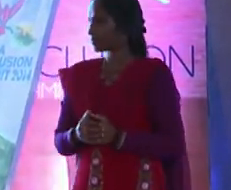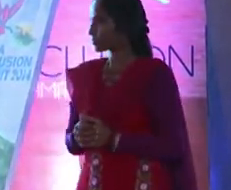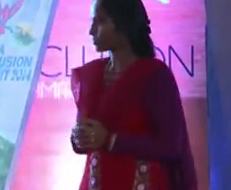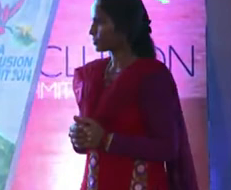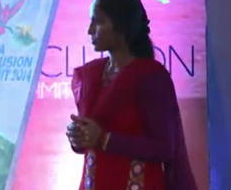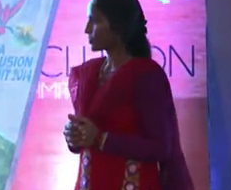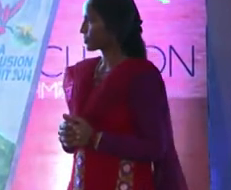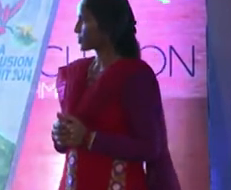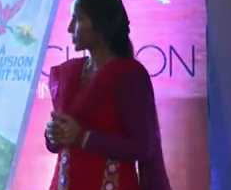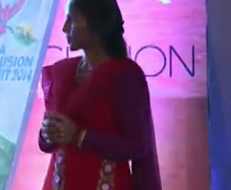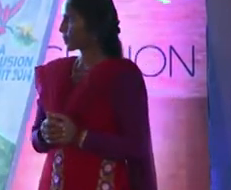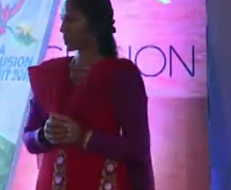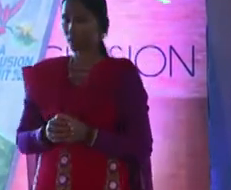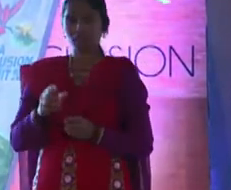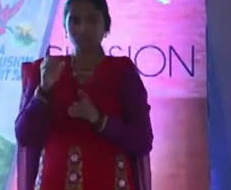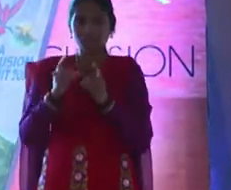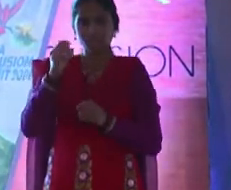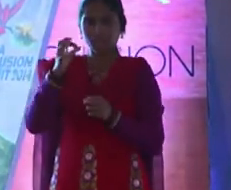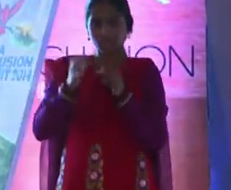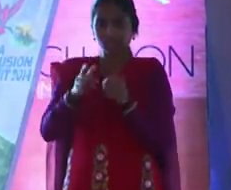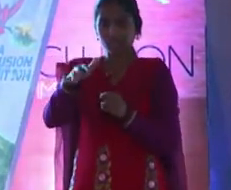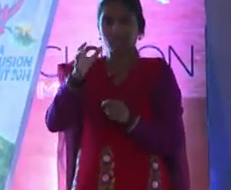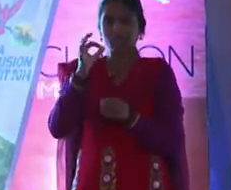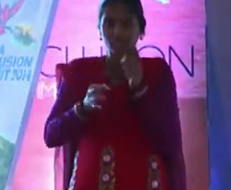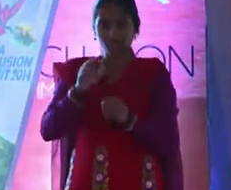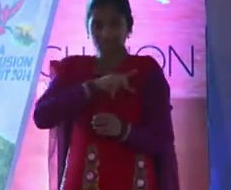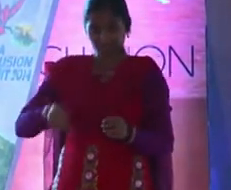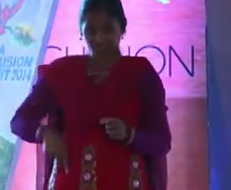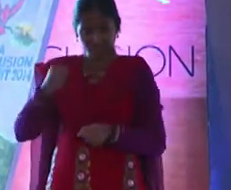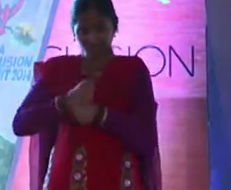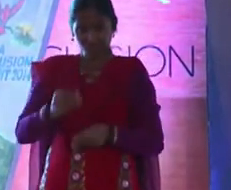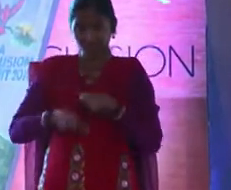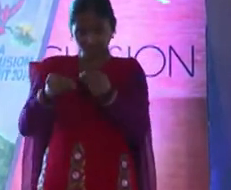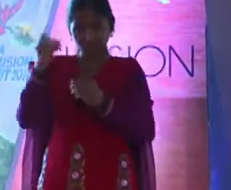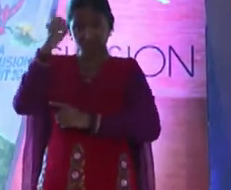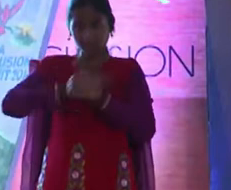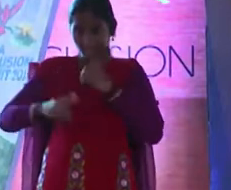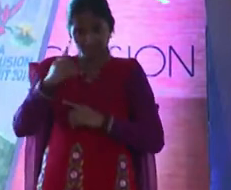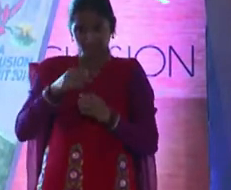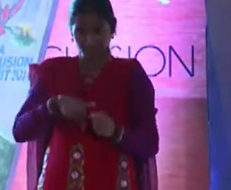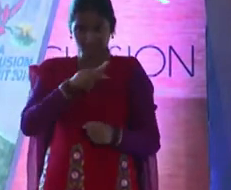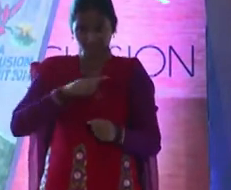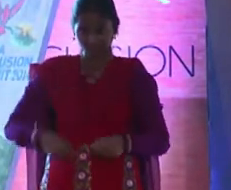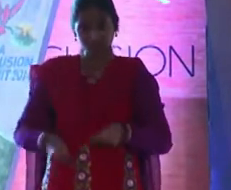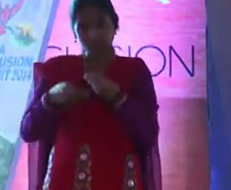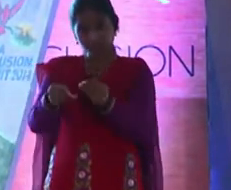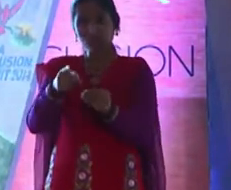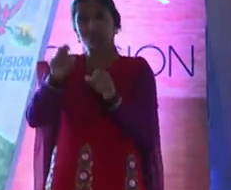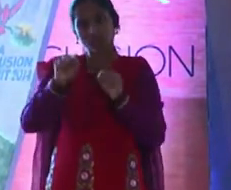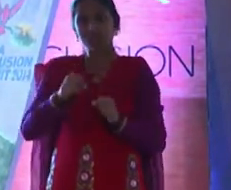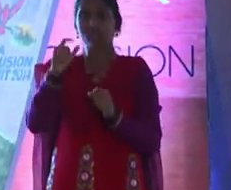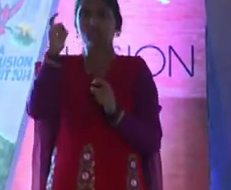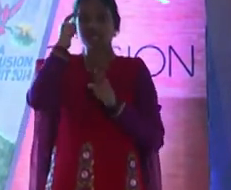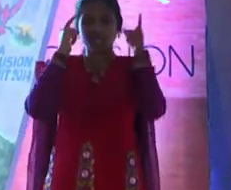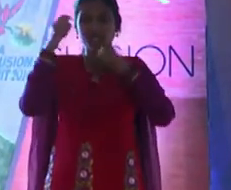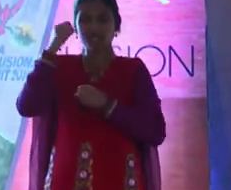if a disability certificate is issued by the Karnataka government and if the same person has to go to Delhi, maybe a college in Delhi will refuse it